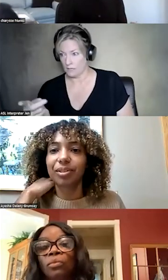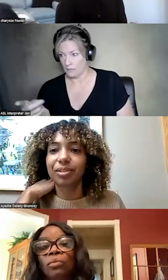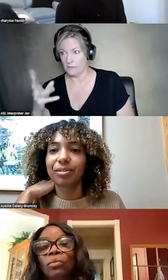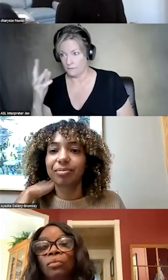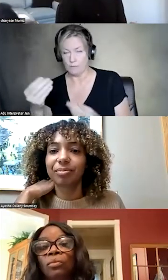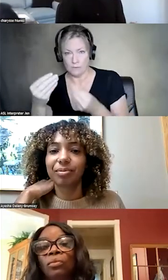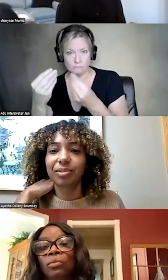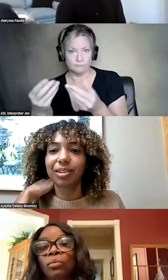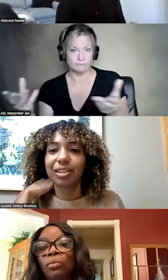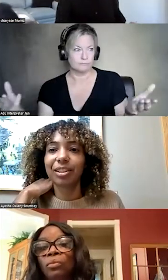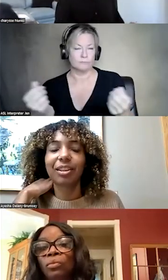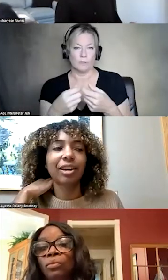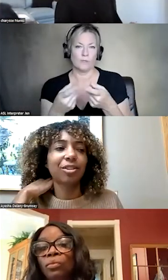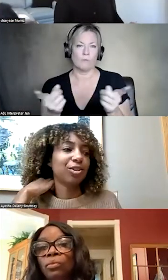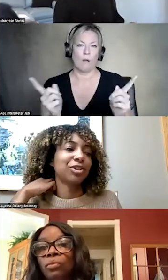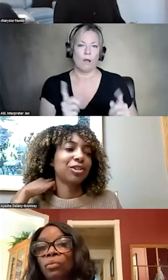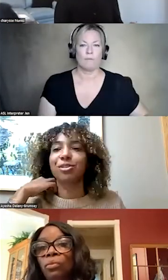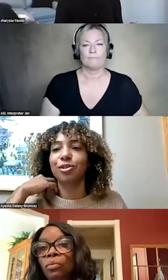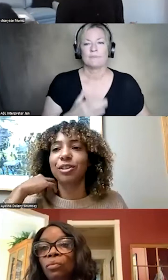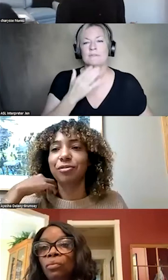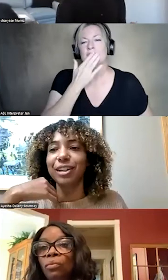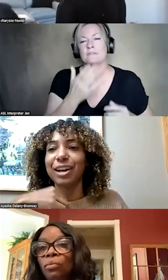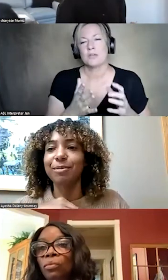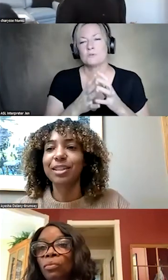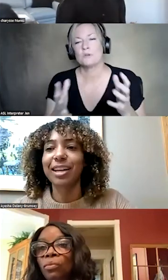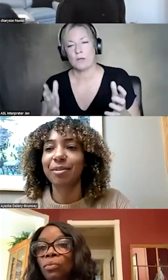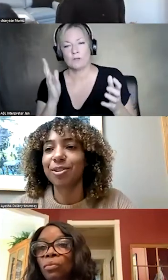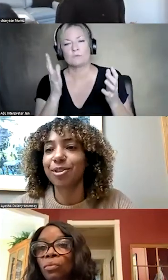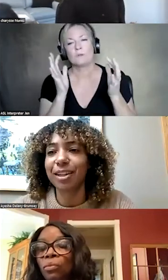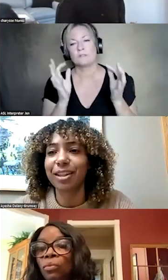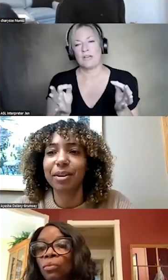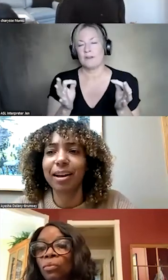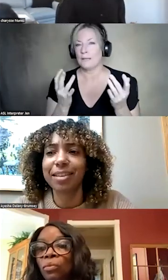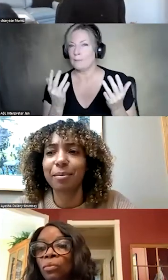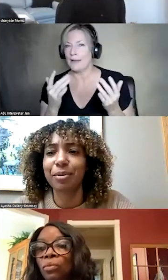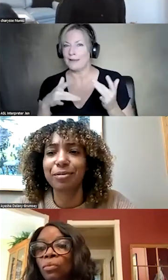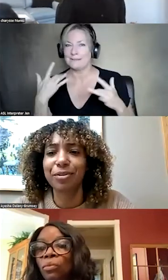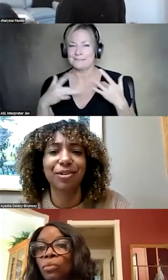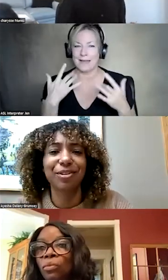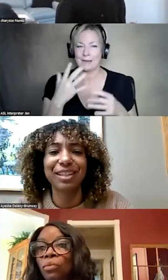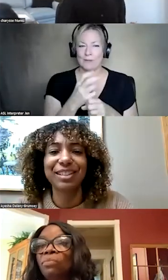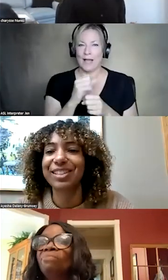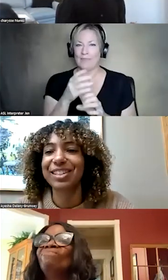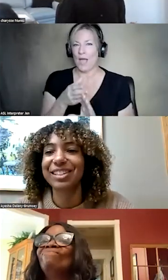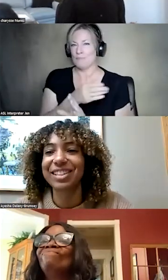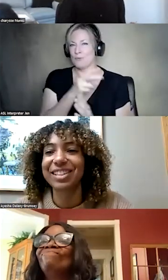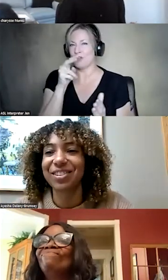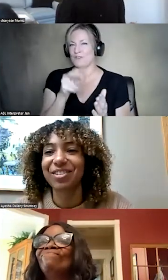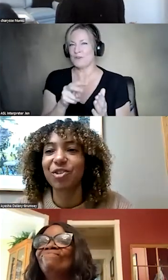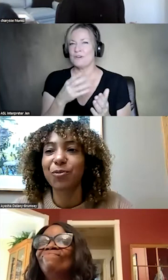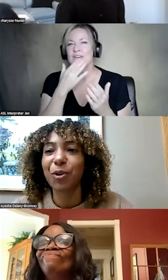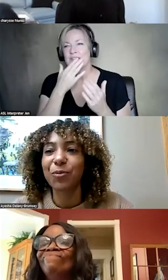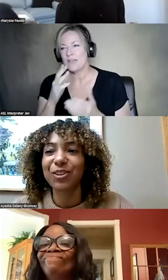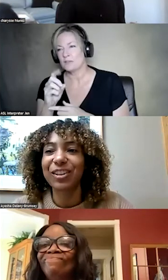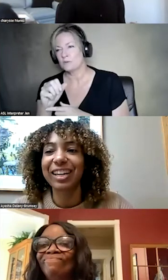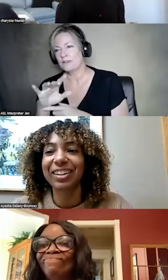the attendees here. Thank you so much, Charysse. We'll definitely sit tight, and we're so excited that we got that preview. You know, thanks to David